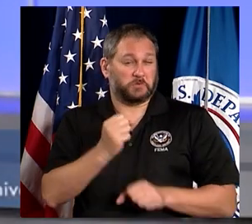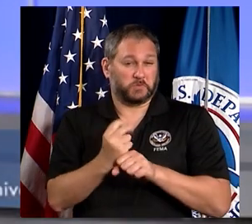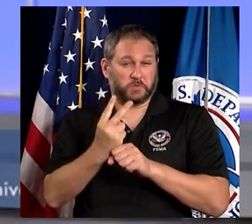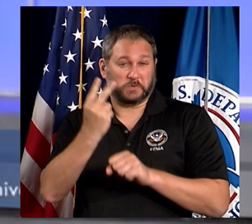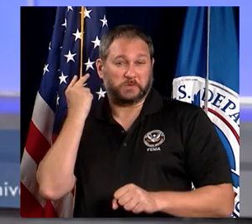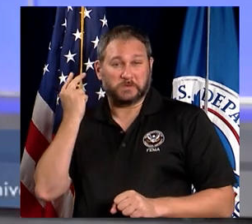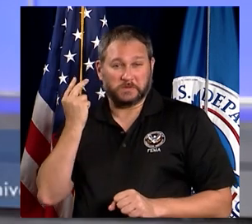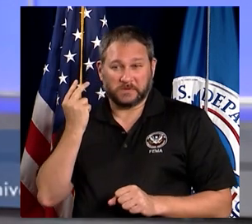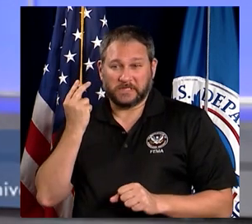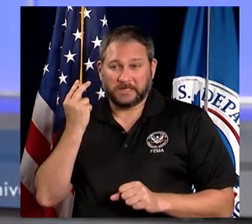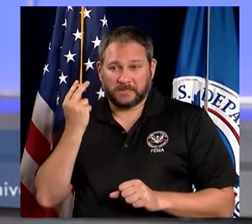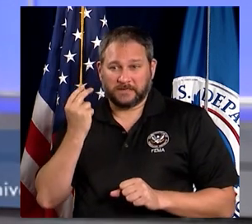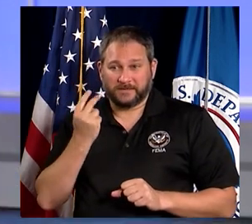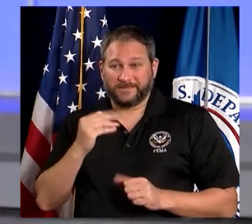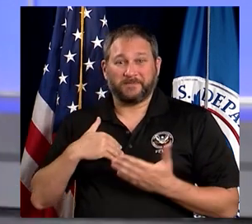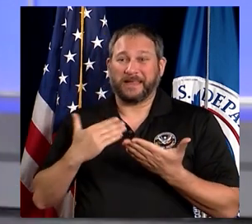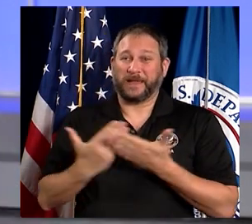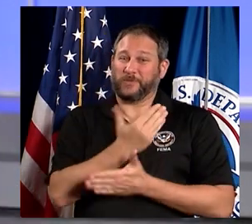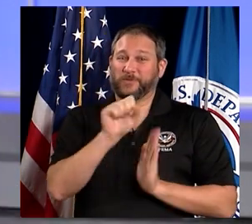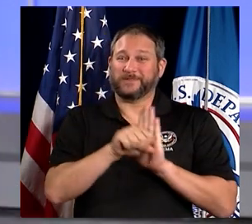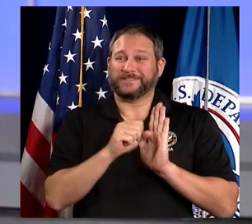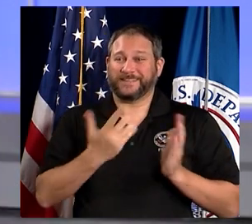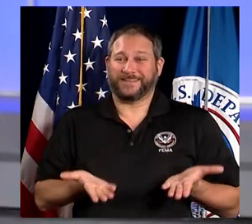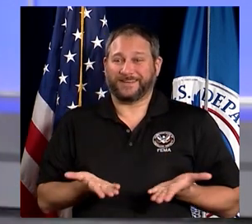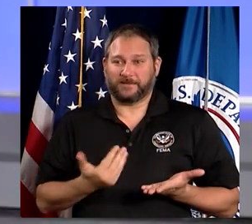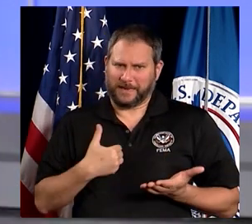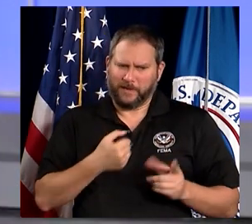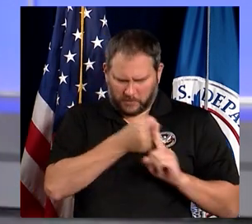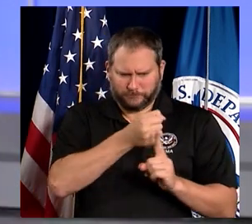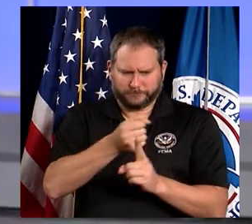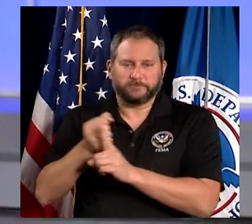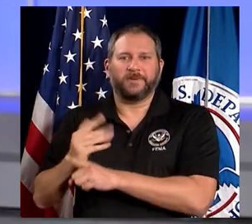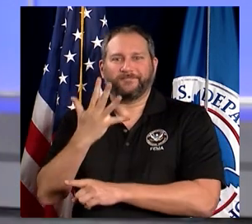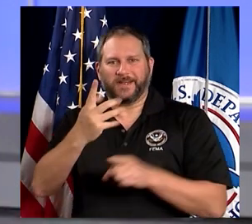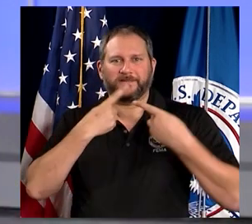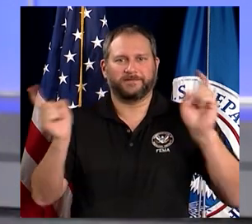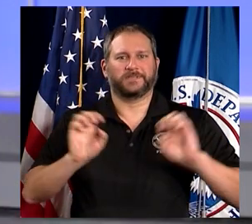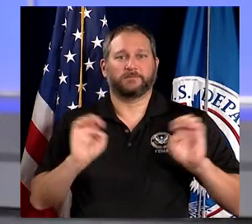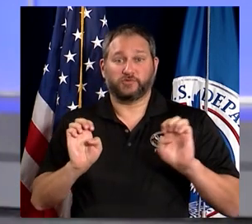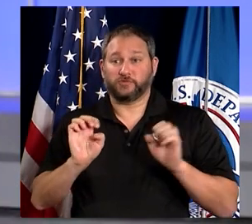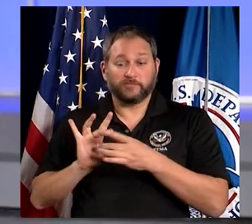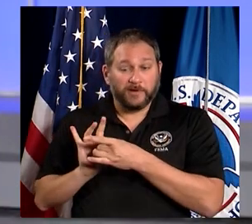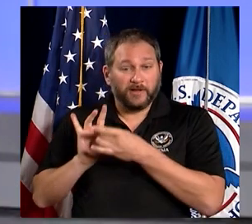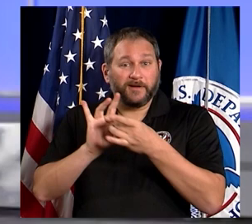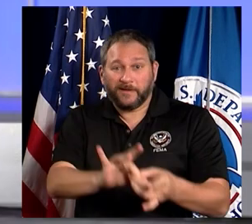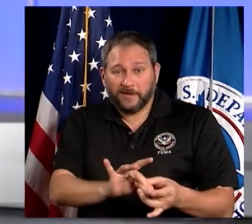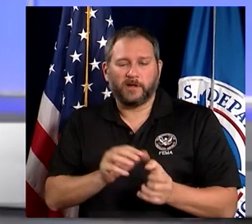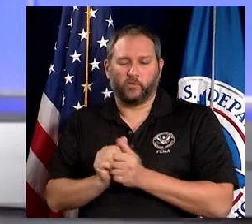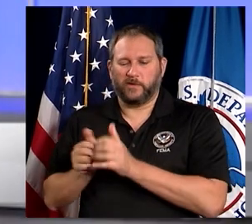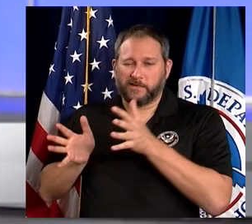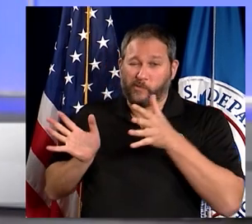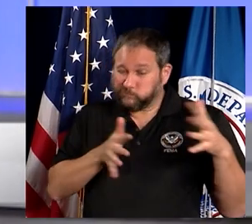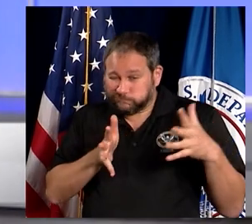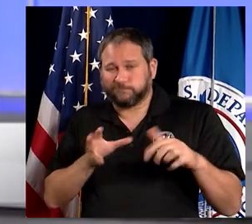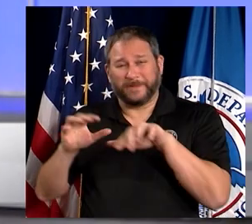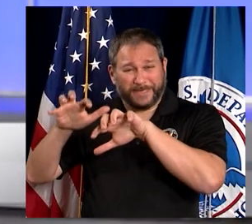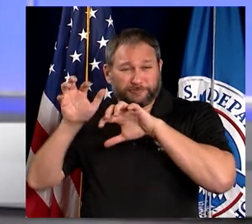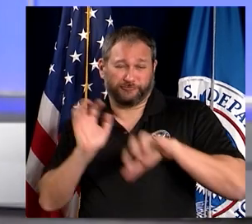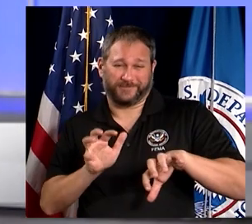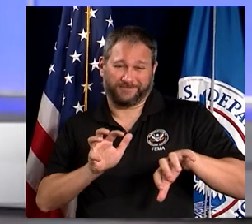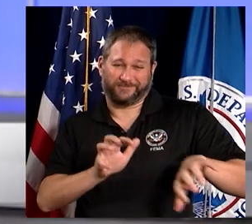my new adopted state has had 5 declared emergencies, all having to do with wind and